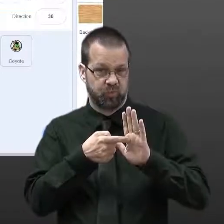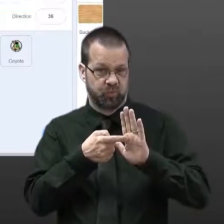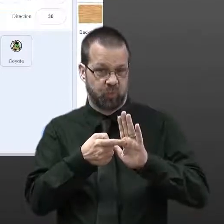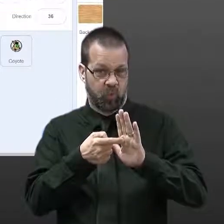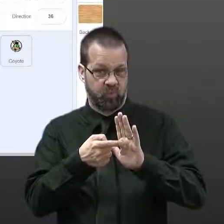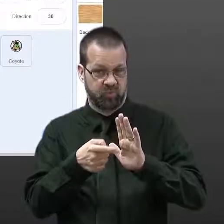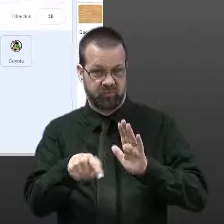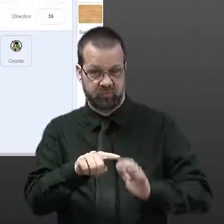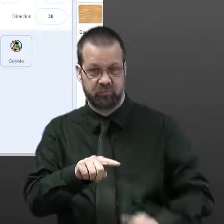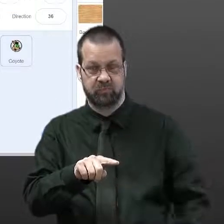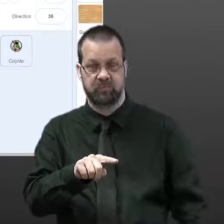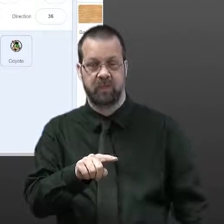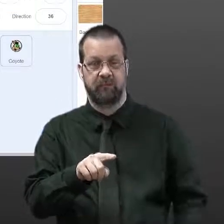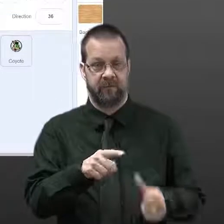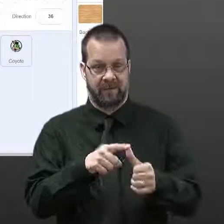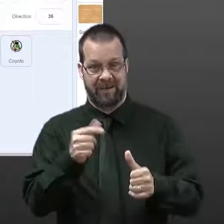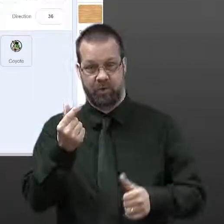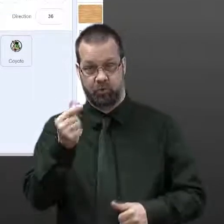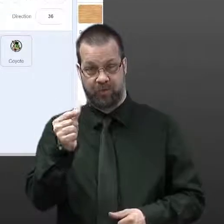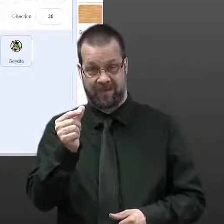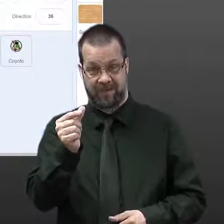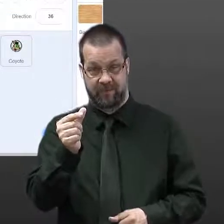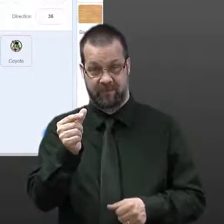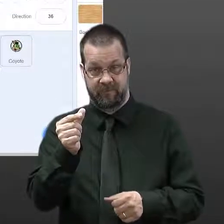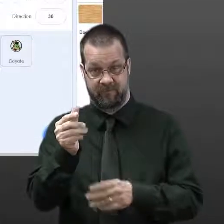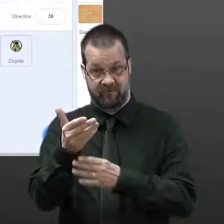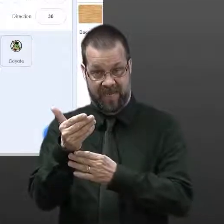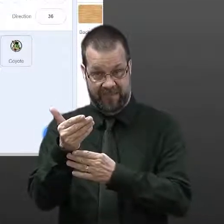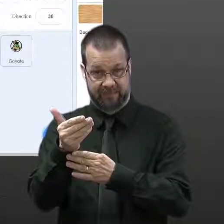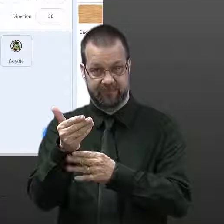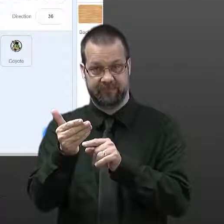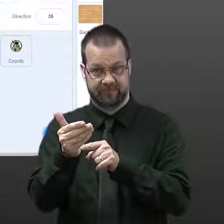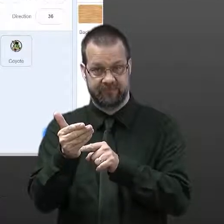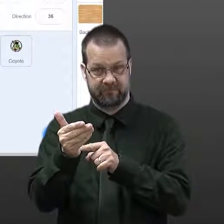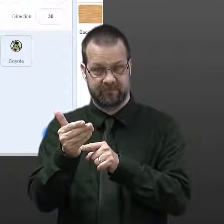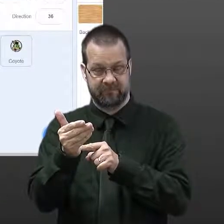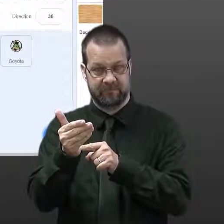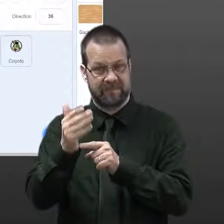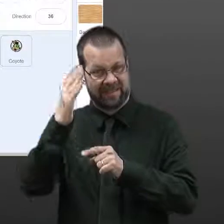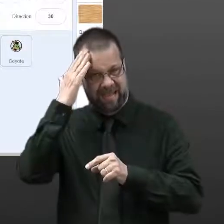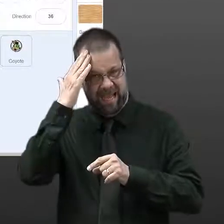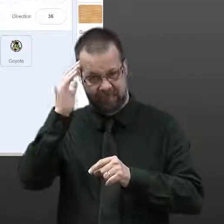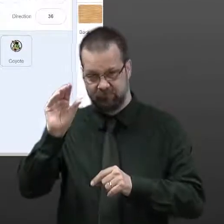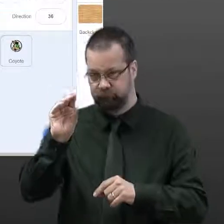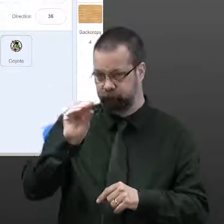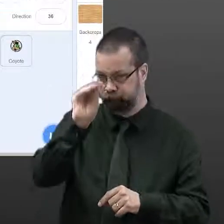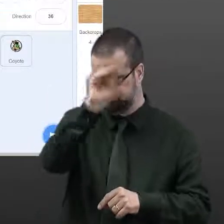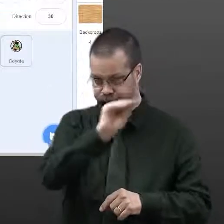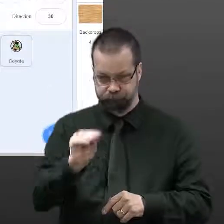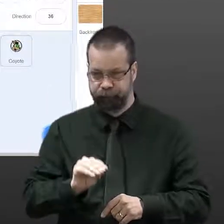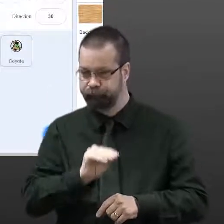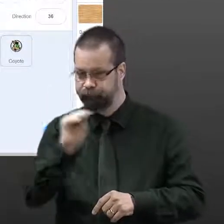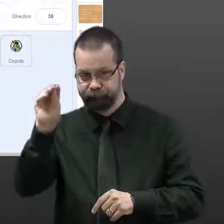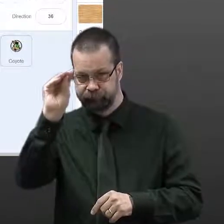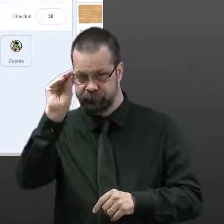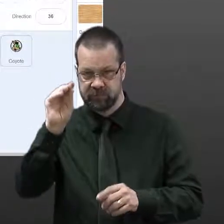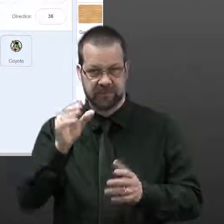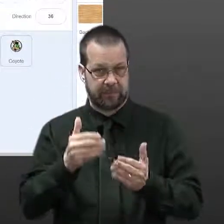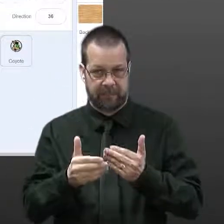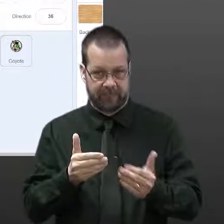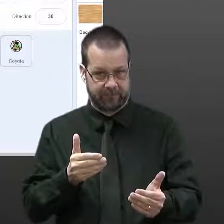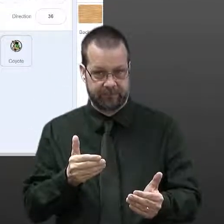show you. We need another green flag event. Remember that this is a hat block, so we can place this anywhere we want on